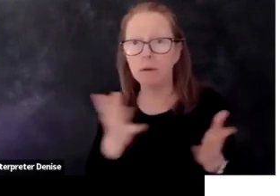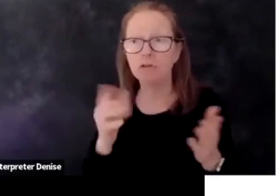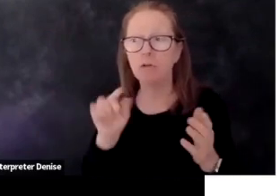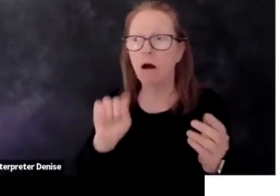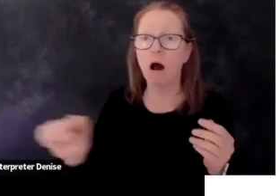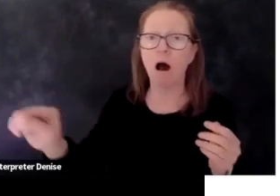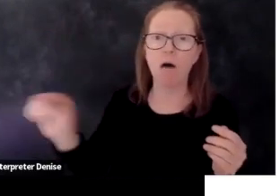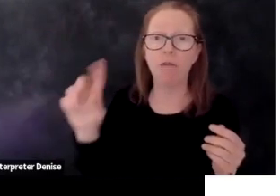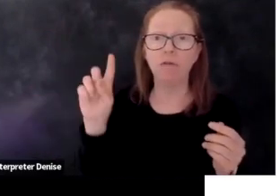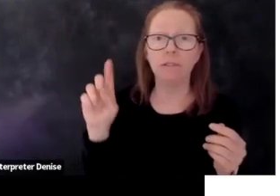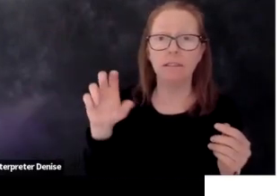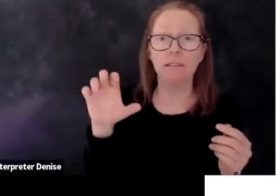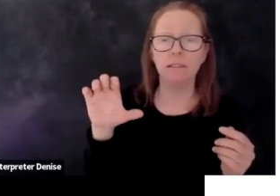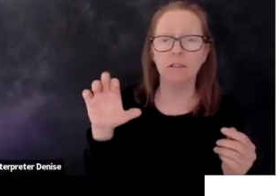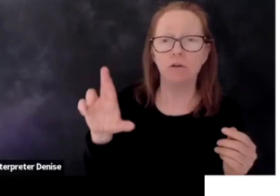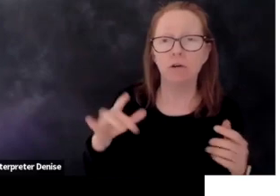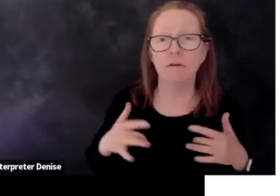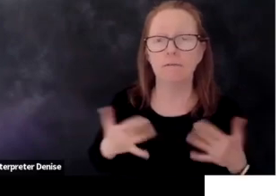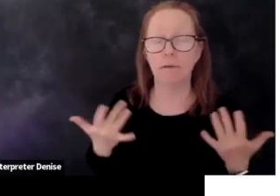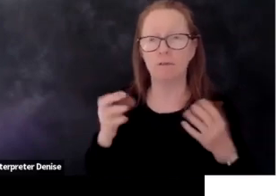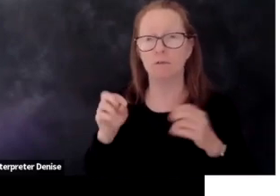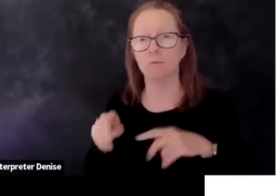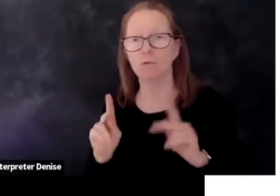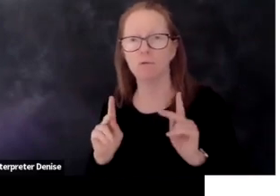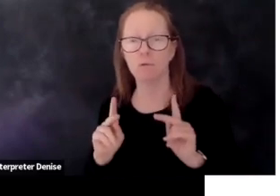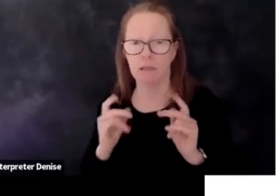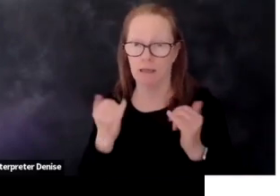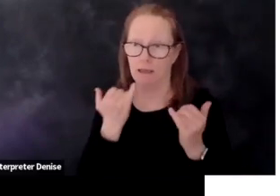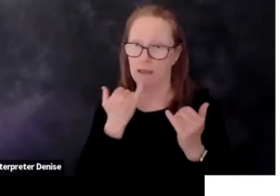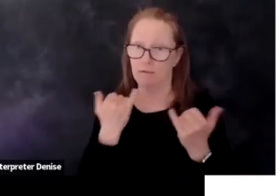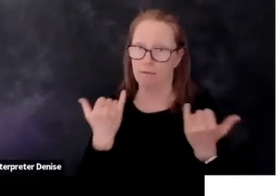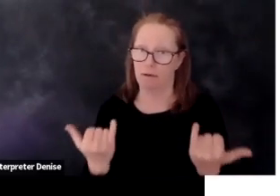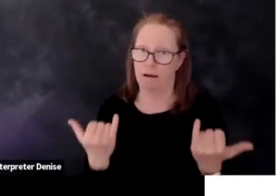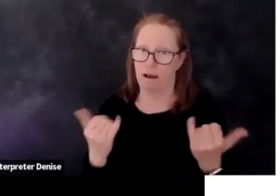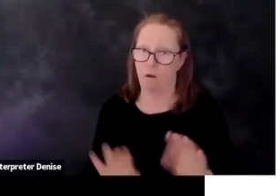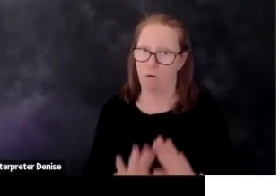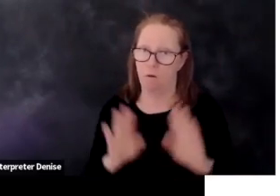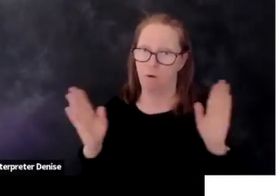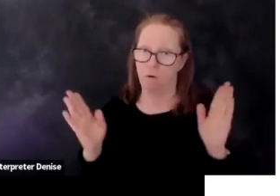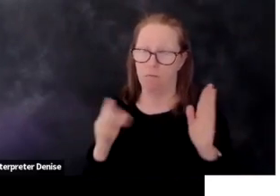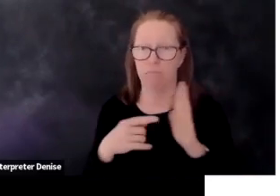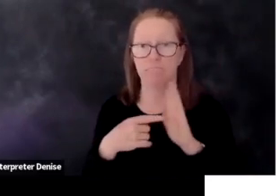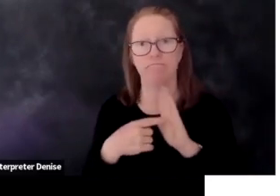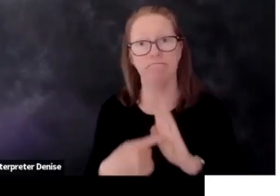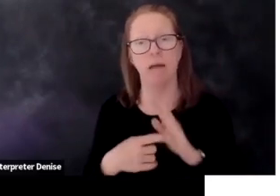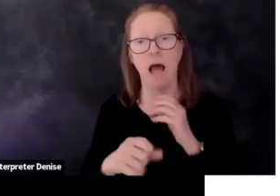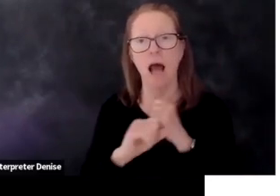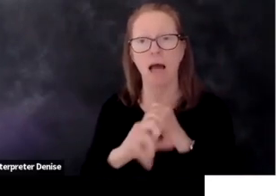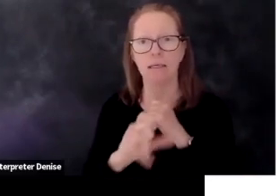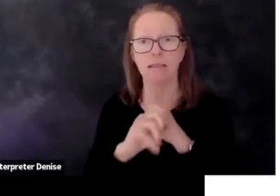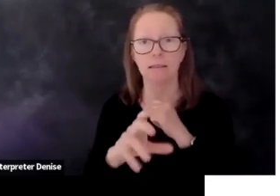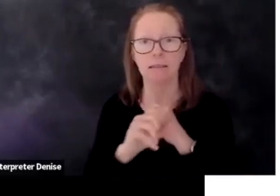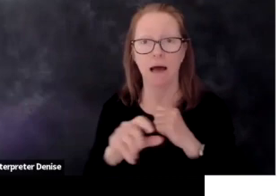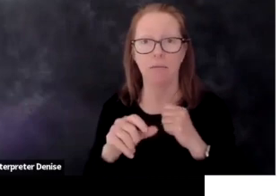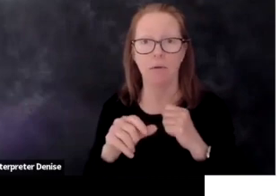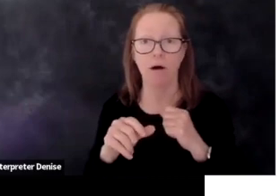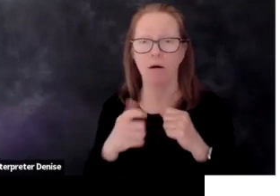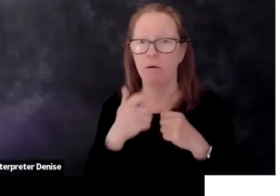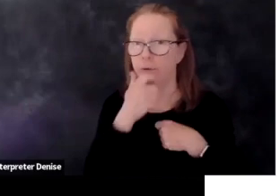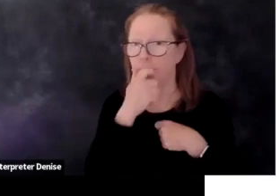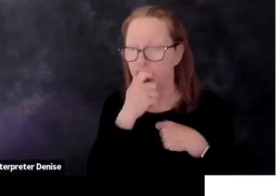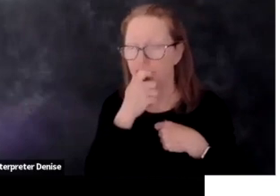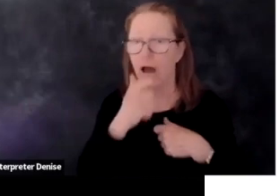DCR opportunities. If we were open now, we would be advertising lifeguard positions or other